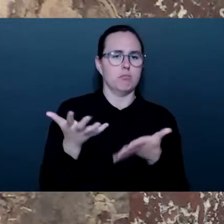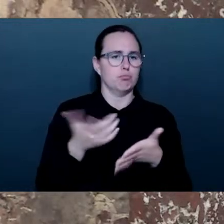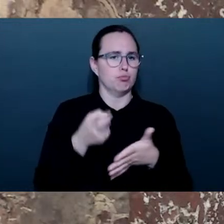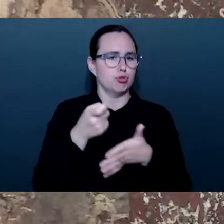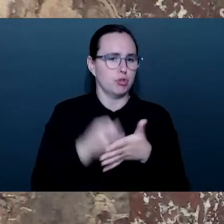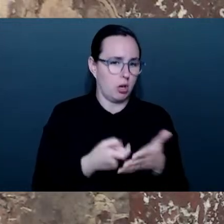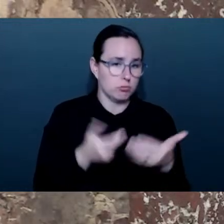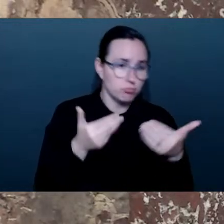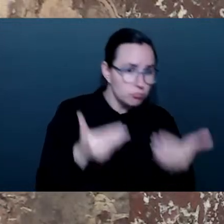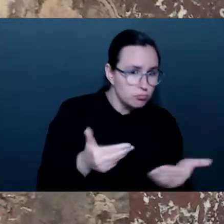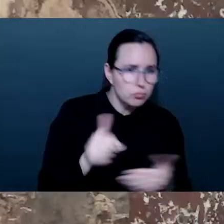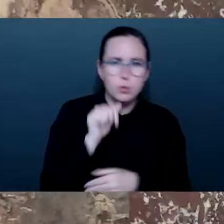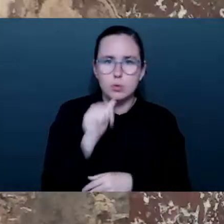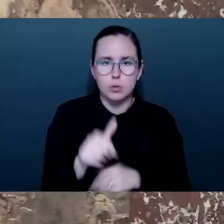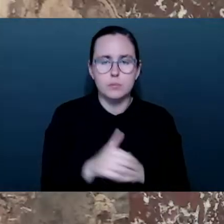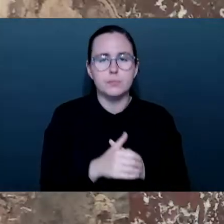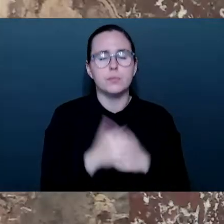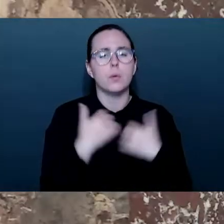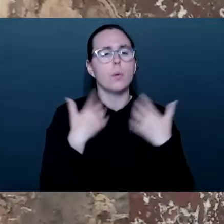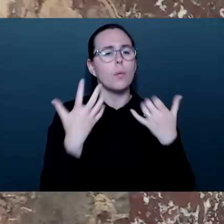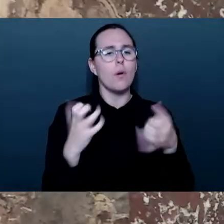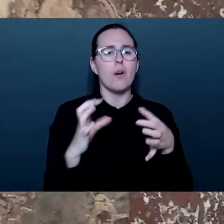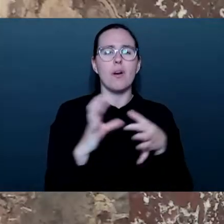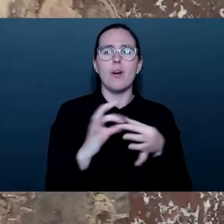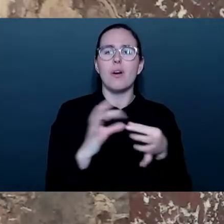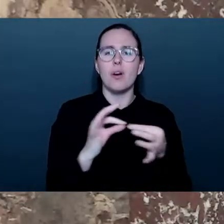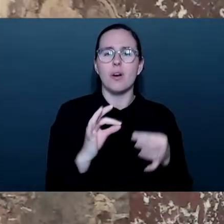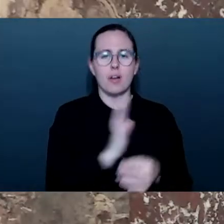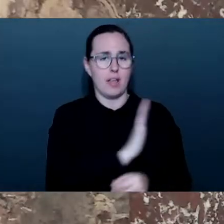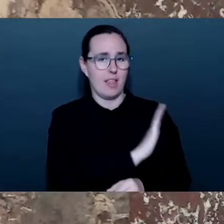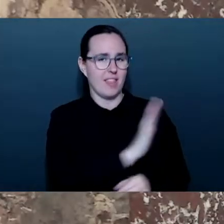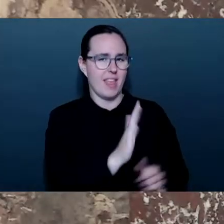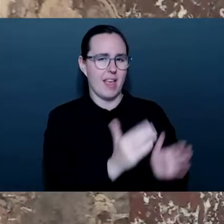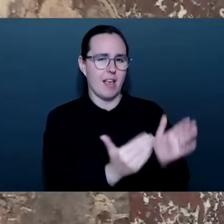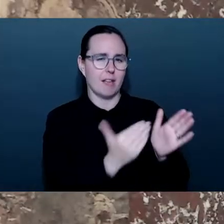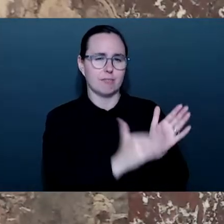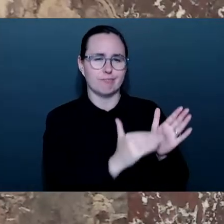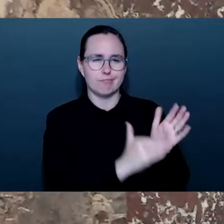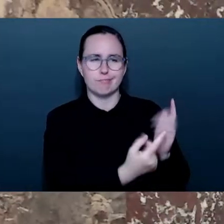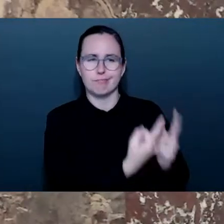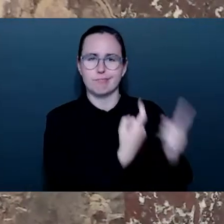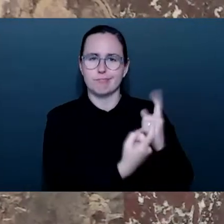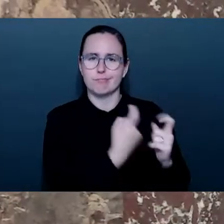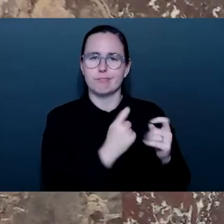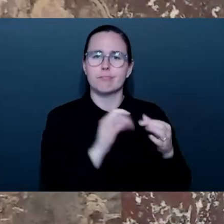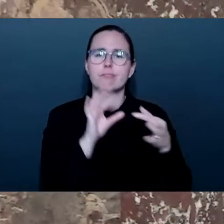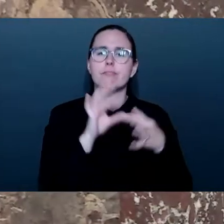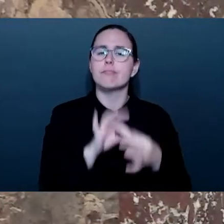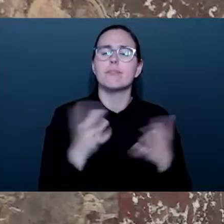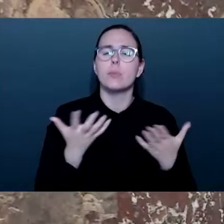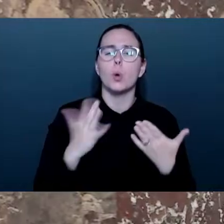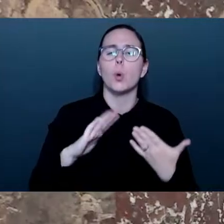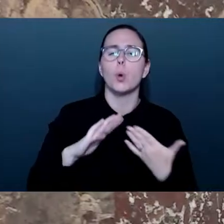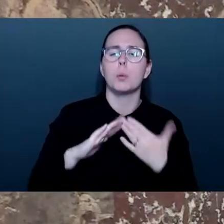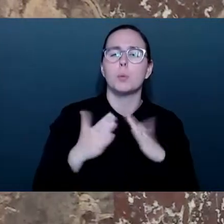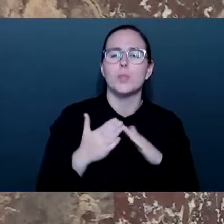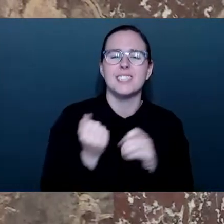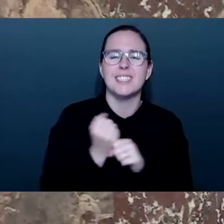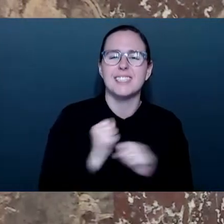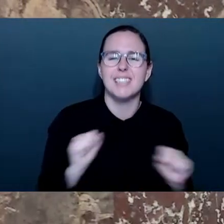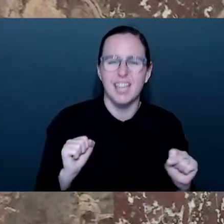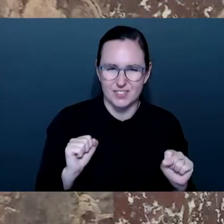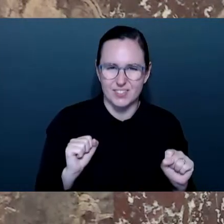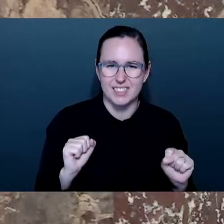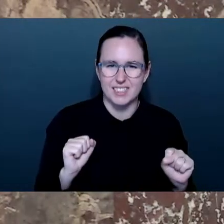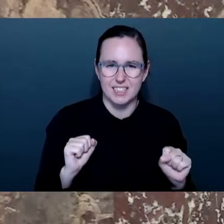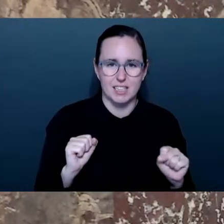of community safety. Nothing could be more important to this side of the House than safety in every single community of this province. And I